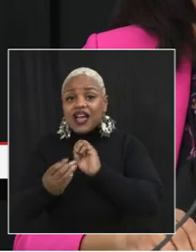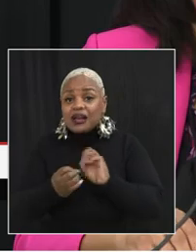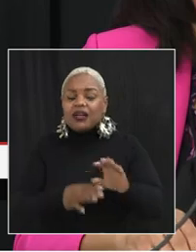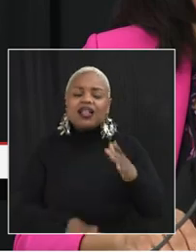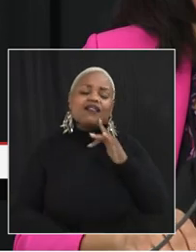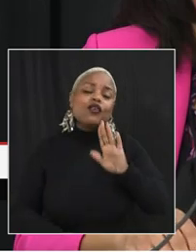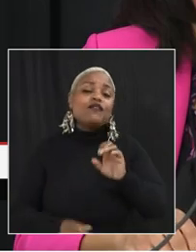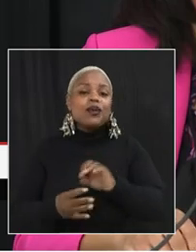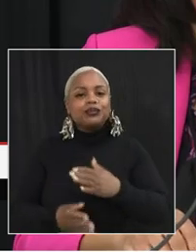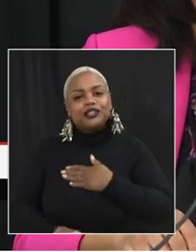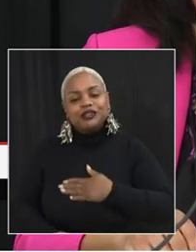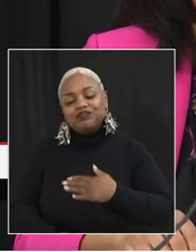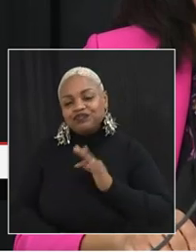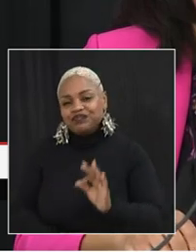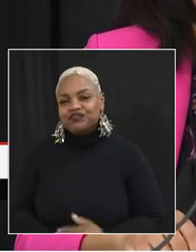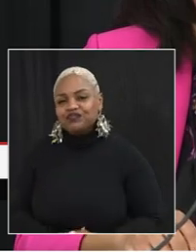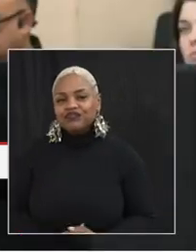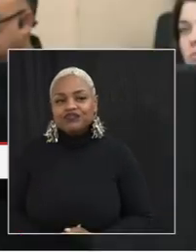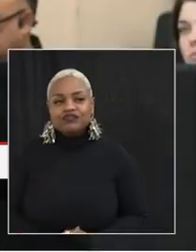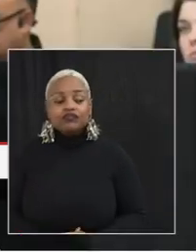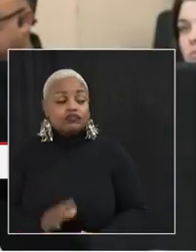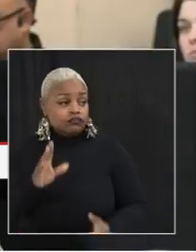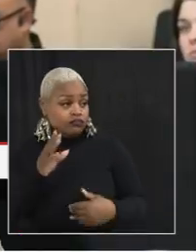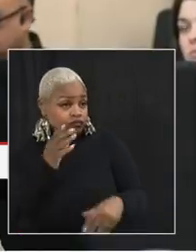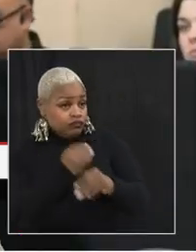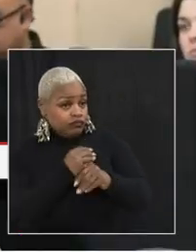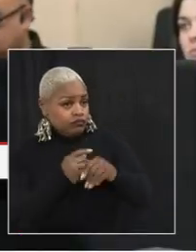How about the kids with IEPs and autism?